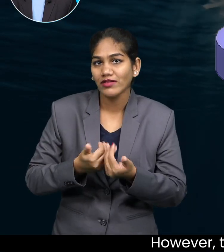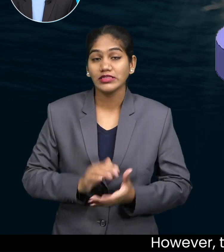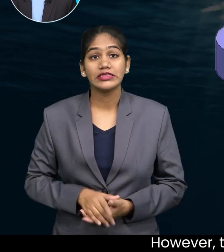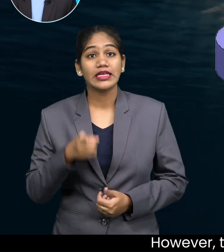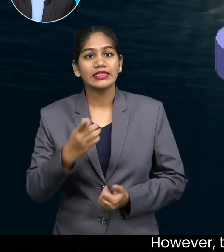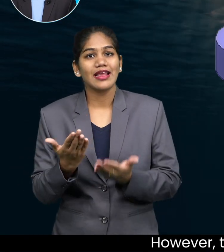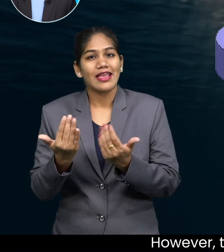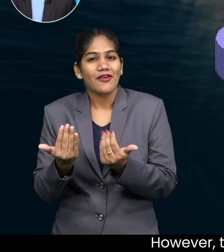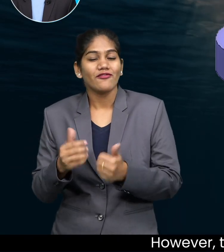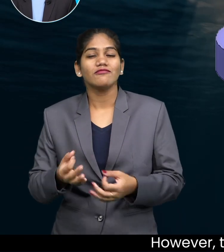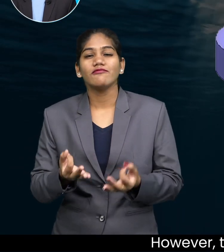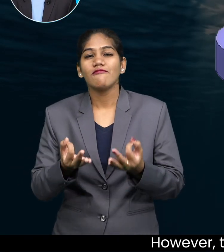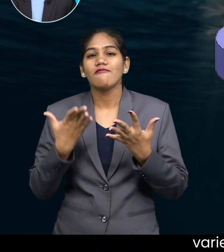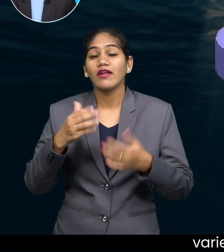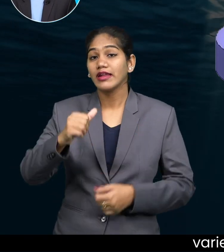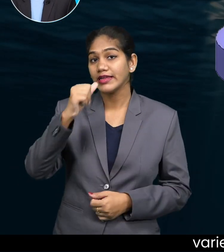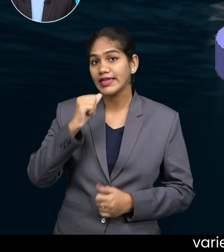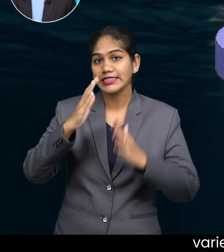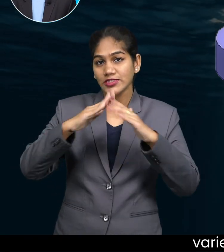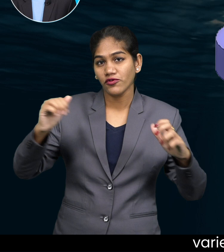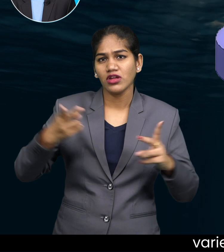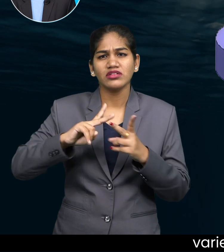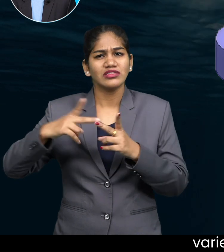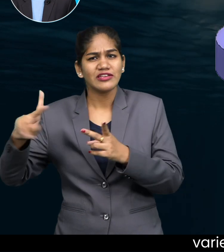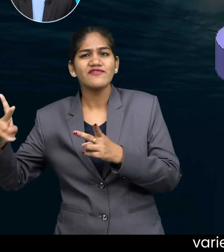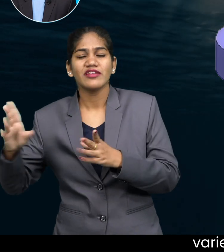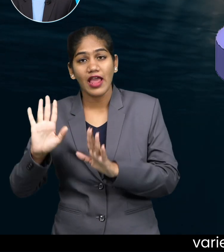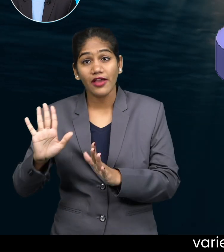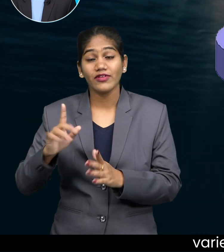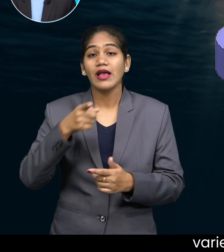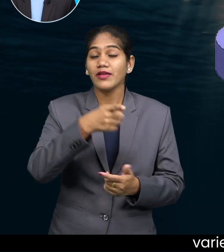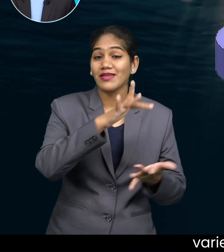However, the availability of fresh water varies from place to place.